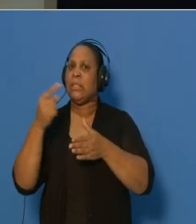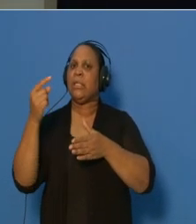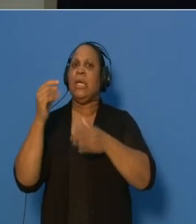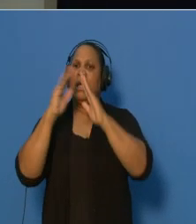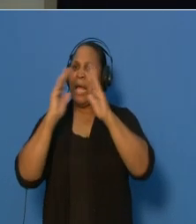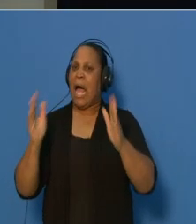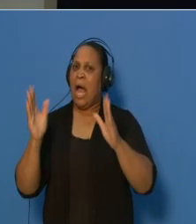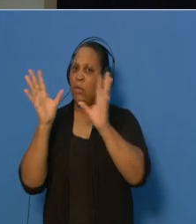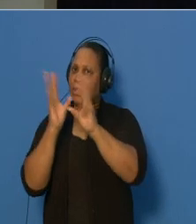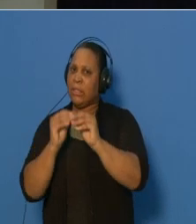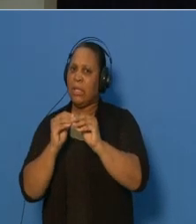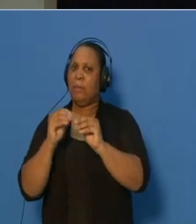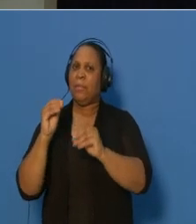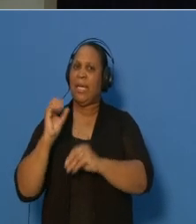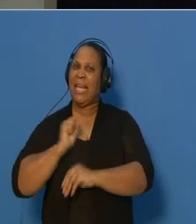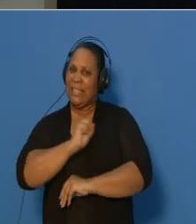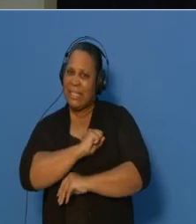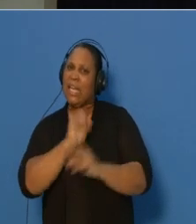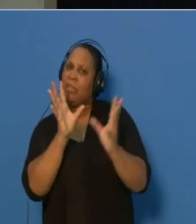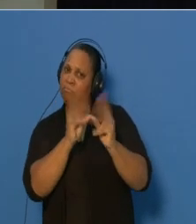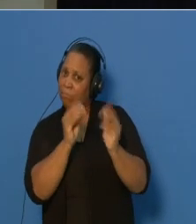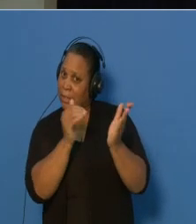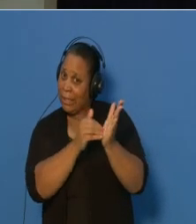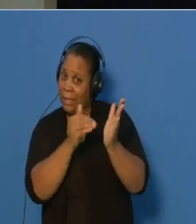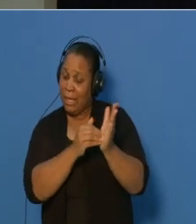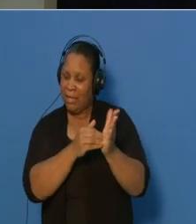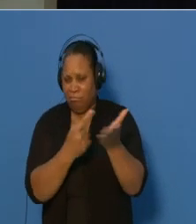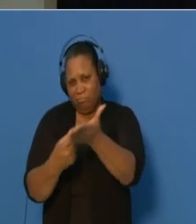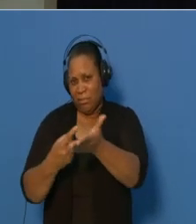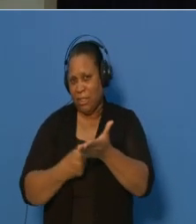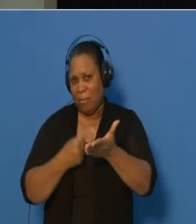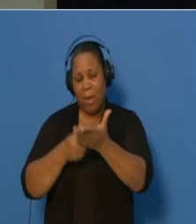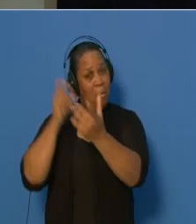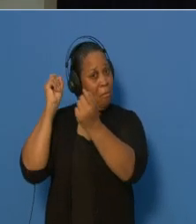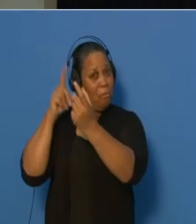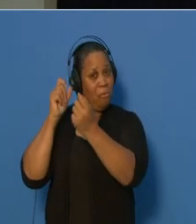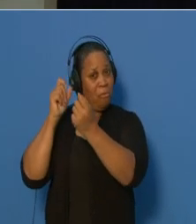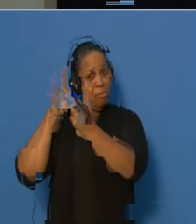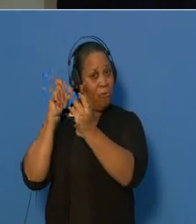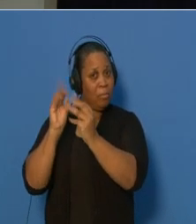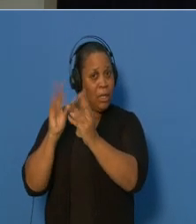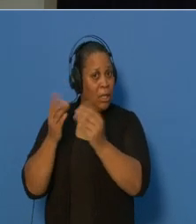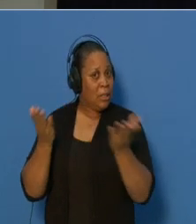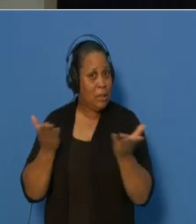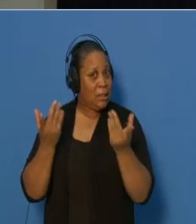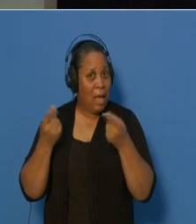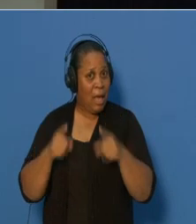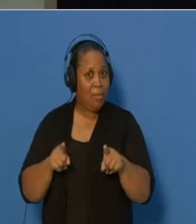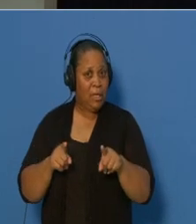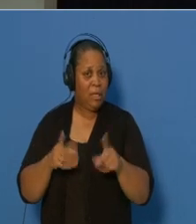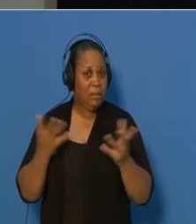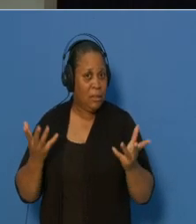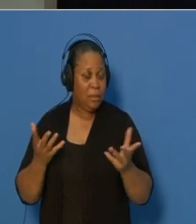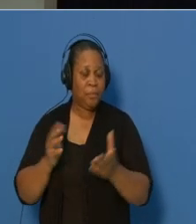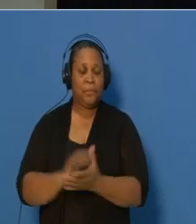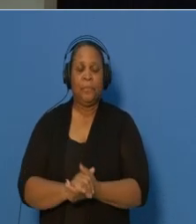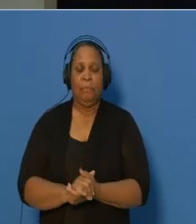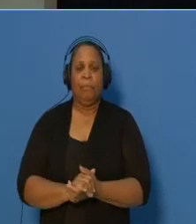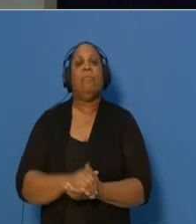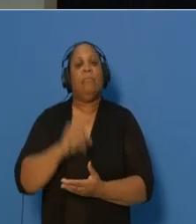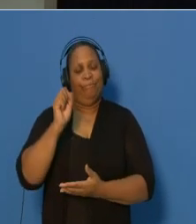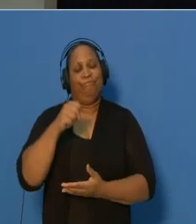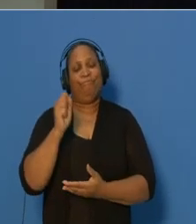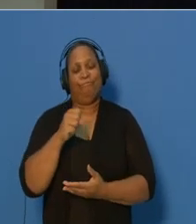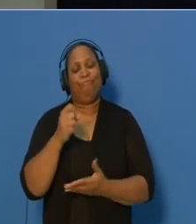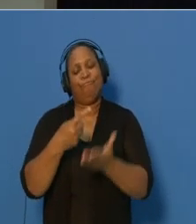will have to meet again. Is there any debate about having remote meetings of the Houses of Legislature? There is